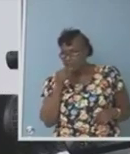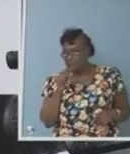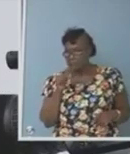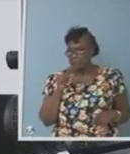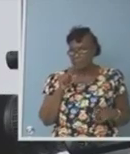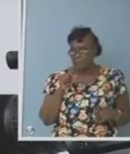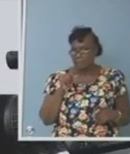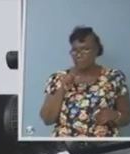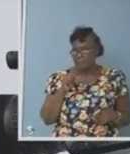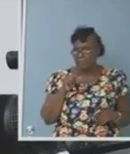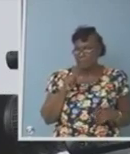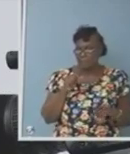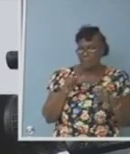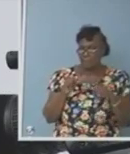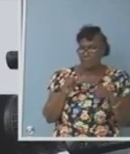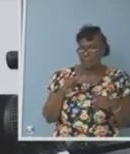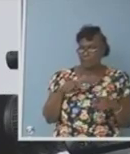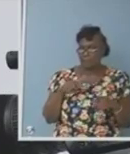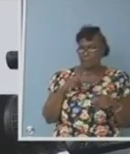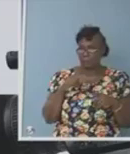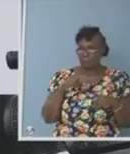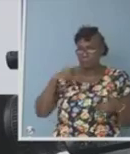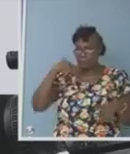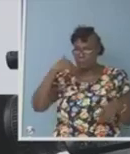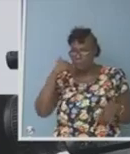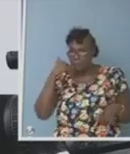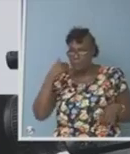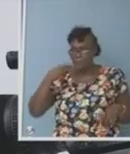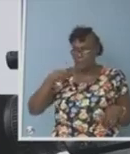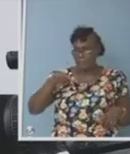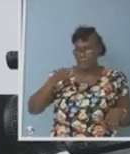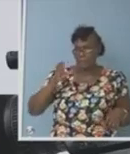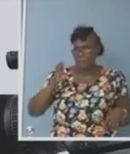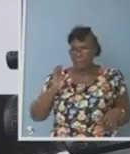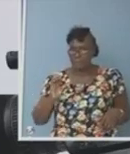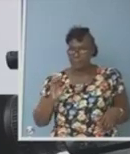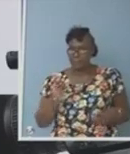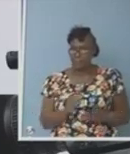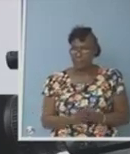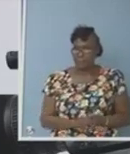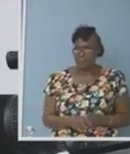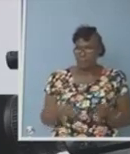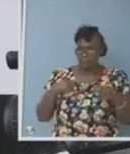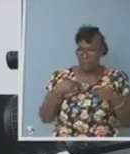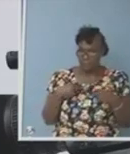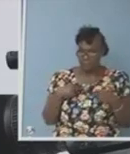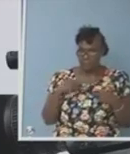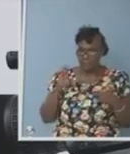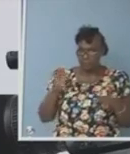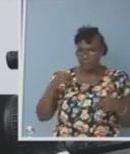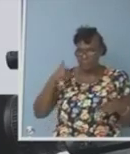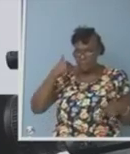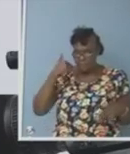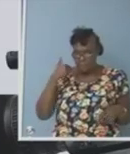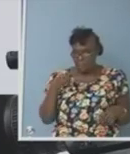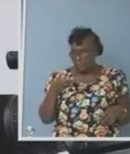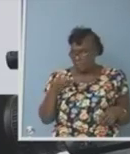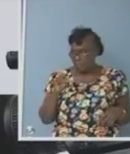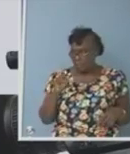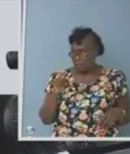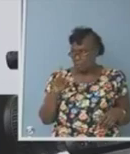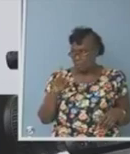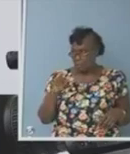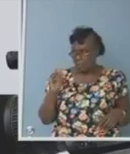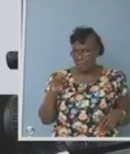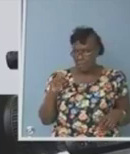their nearest health facility. Now we are being told that we have to contact the hotline. Is that the new protocol?